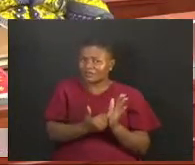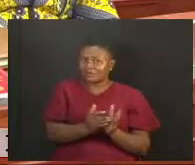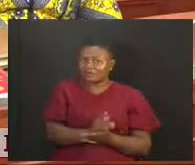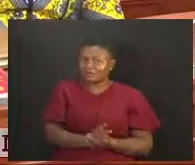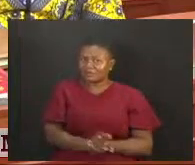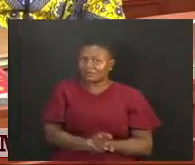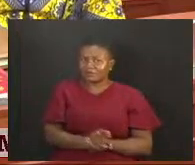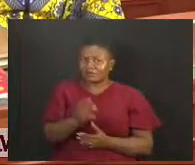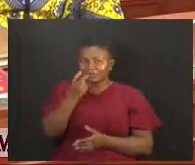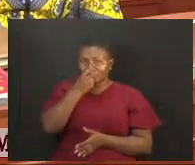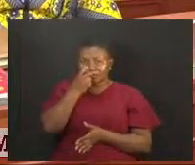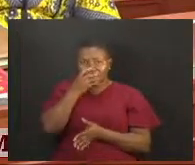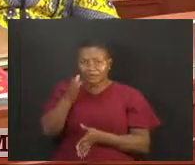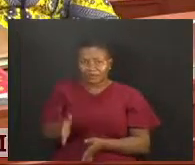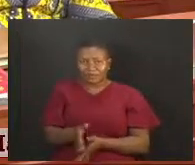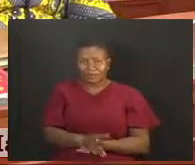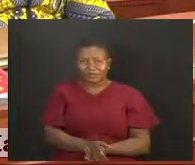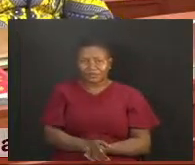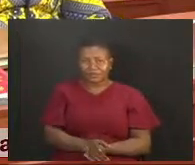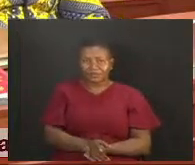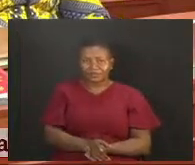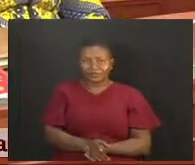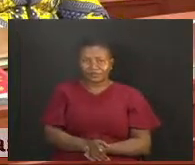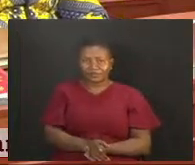Mr. Speaker,